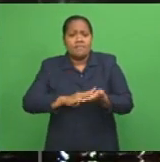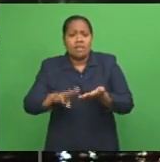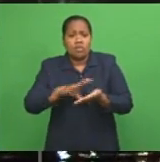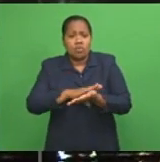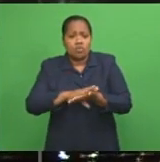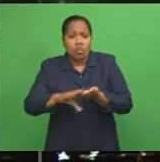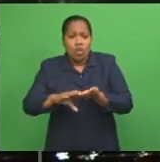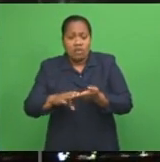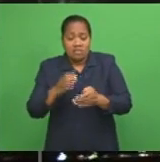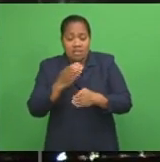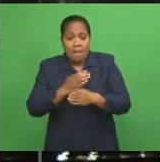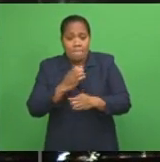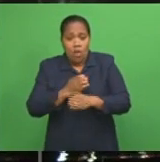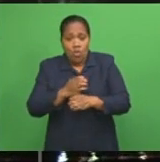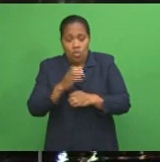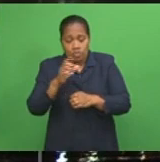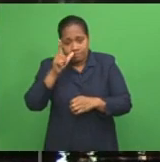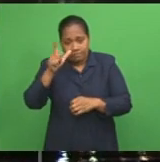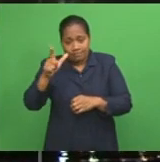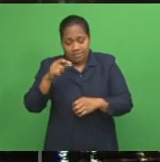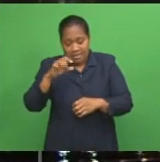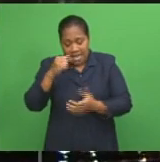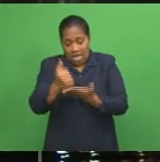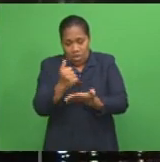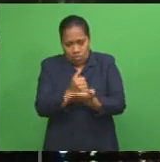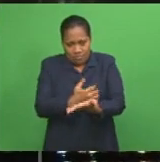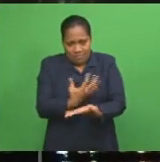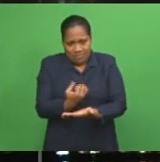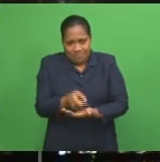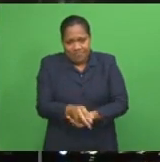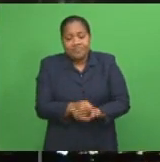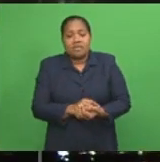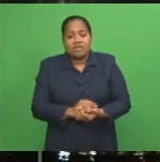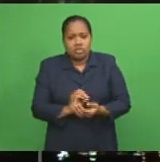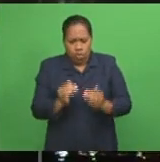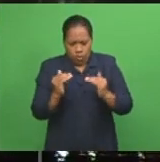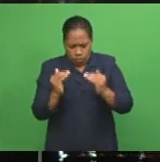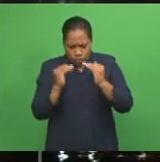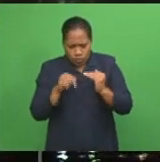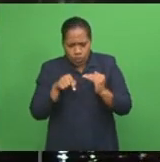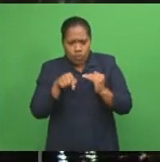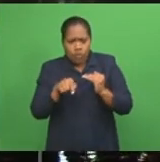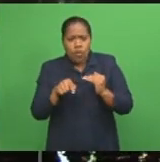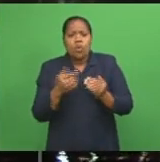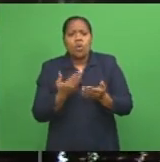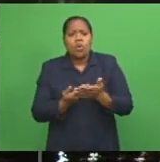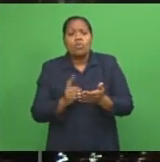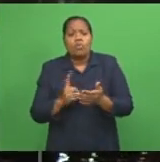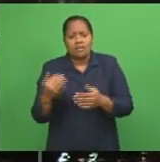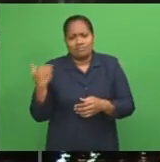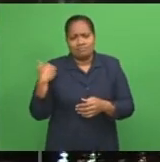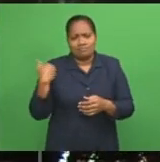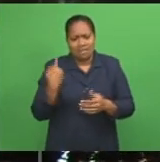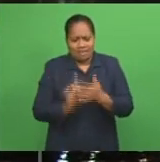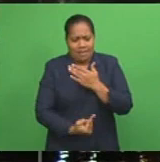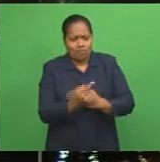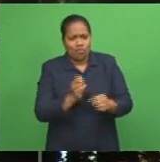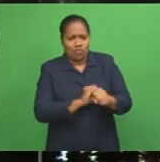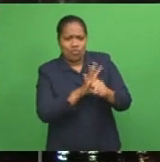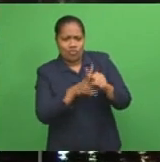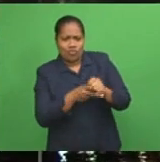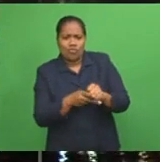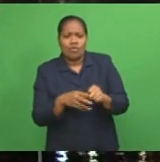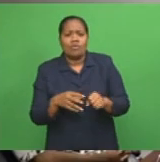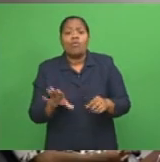the employers' accounts. Josina Nunga reports the step was taken to cushion the impacts caused by COVID-19 on